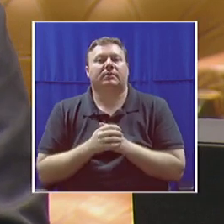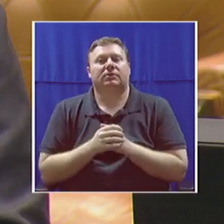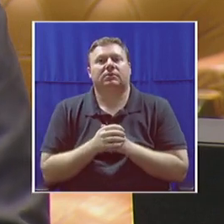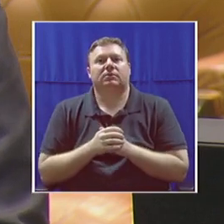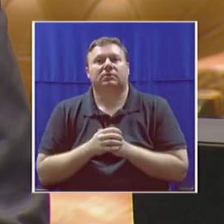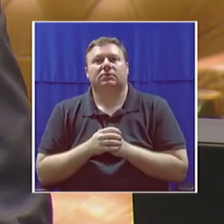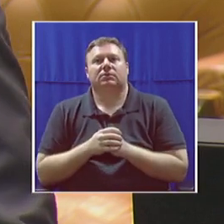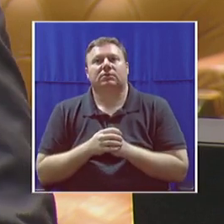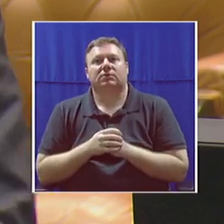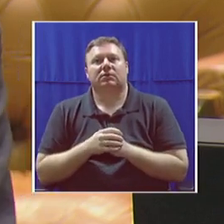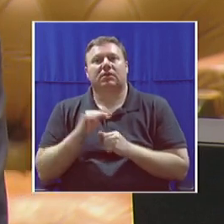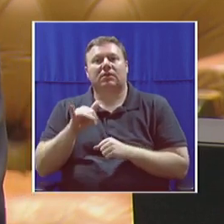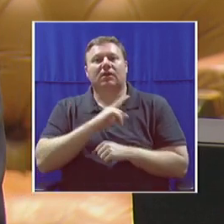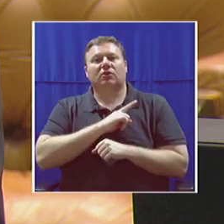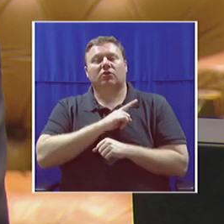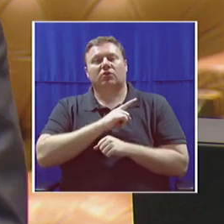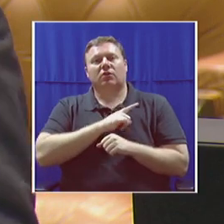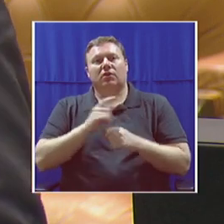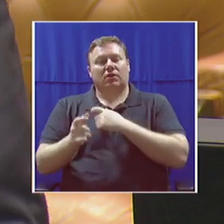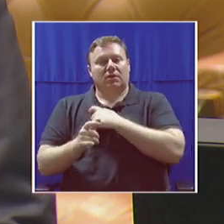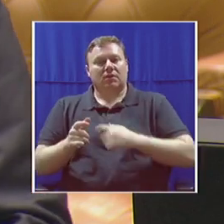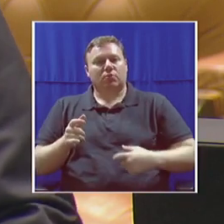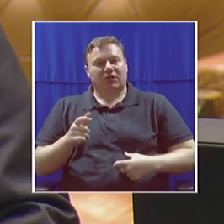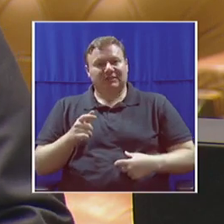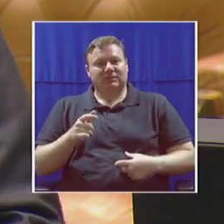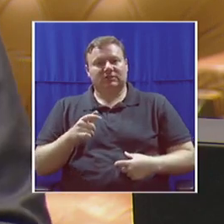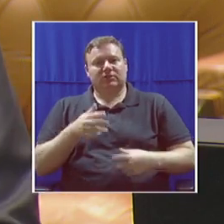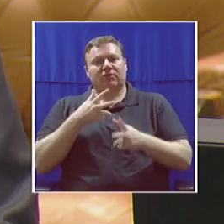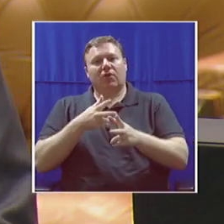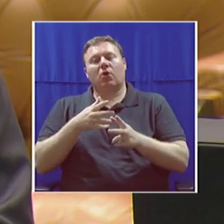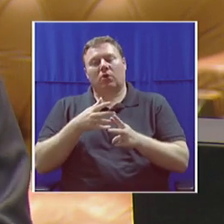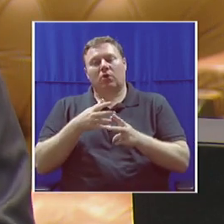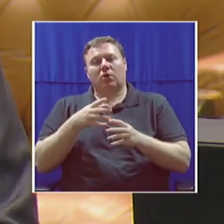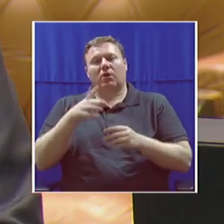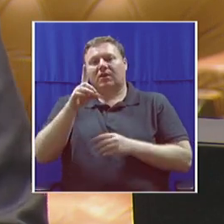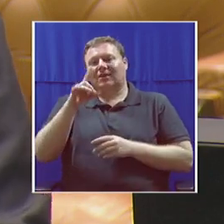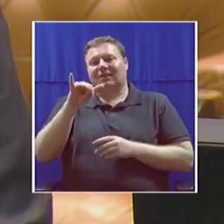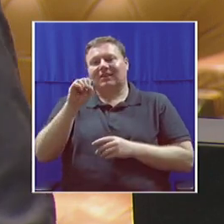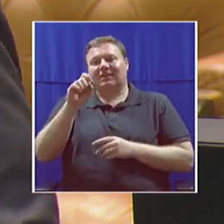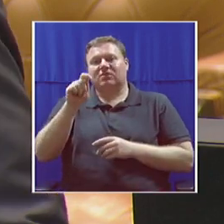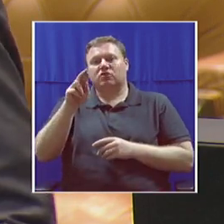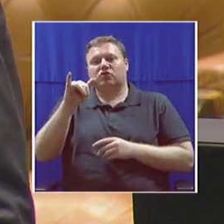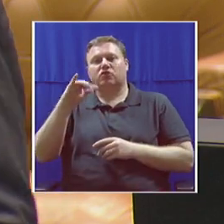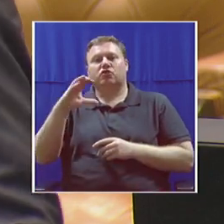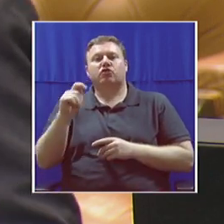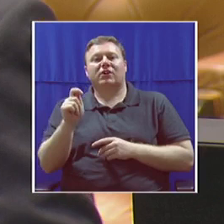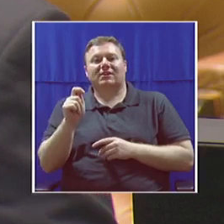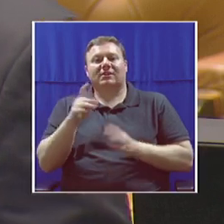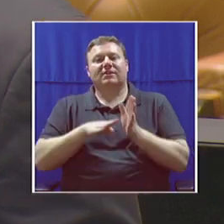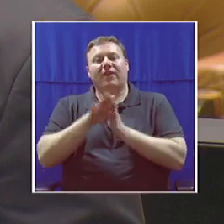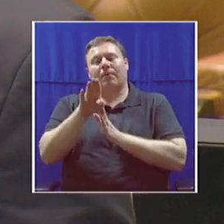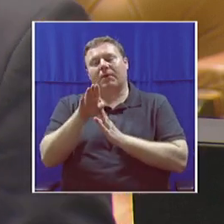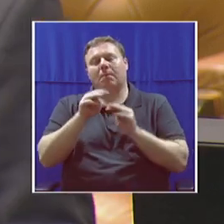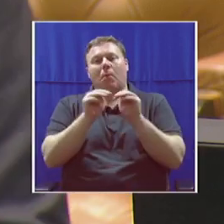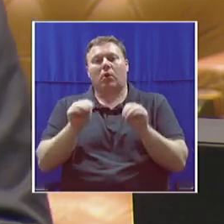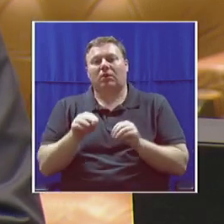by our president on the district development model is an initiative that assist very much because it also speaks into the